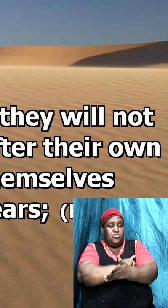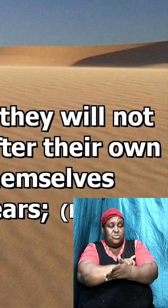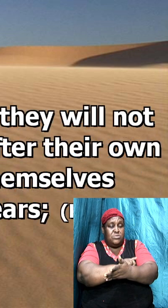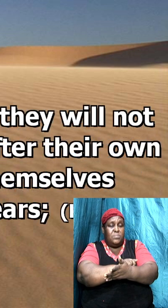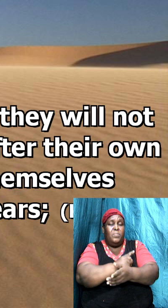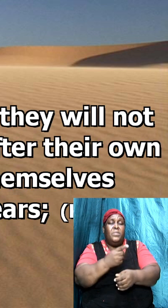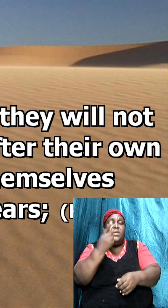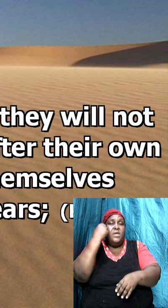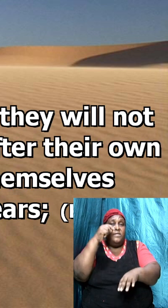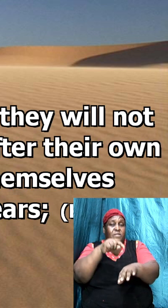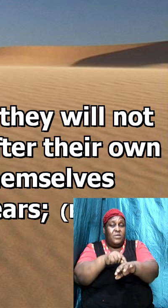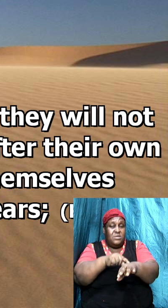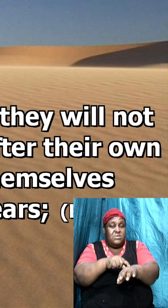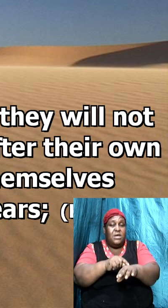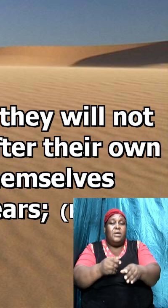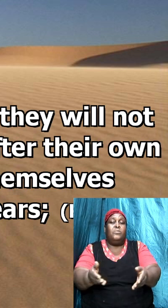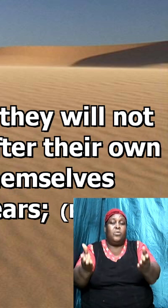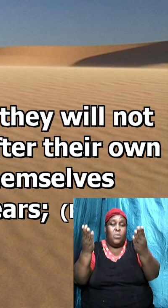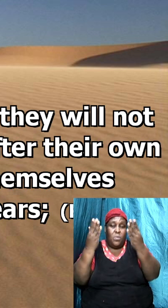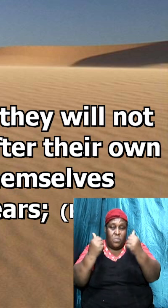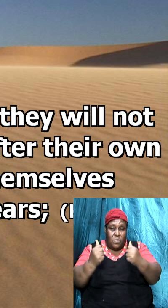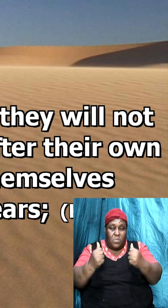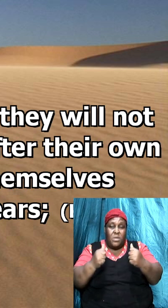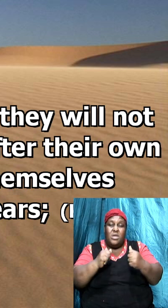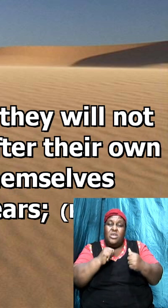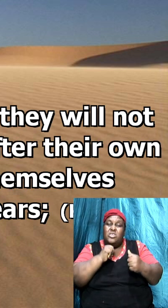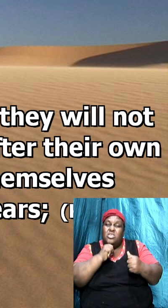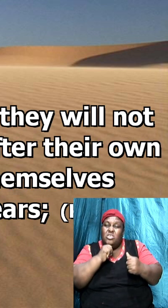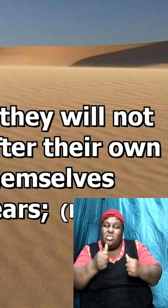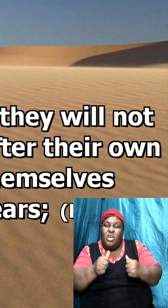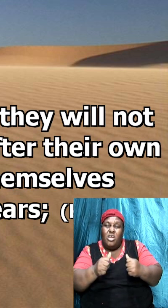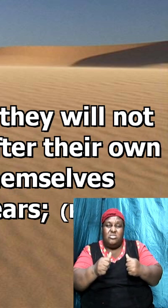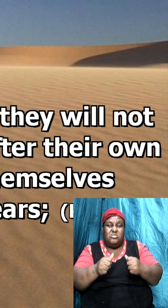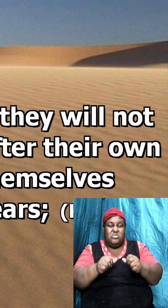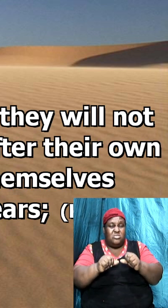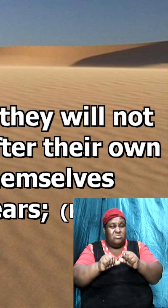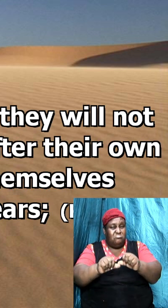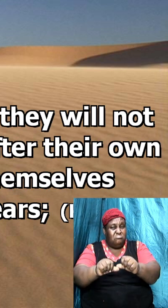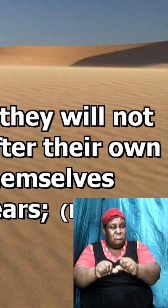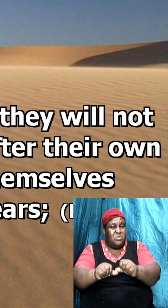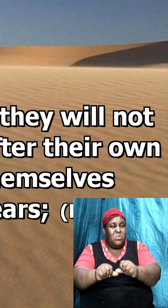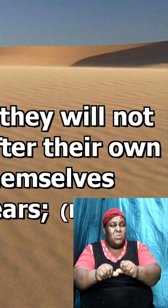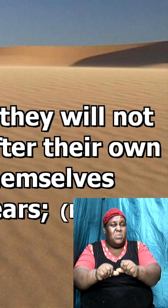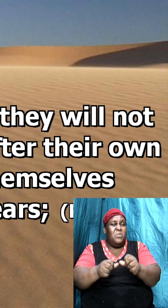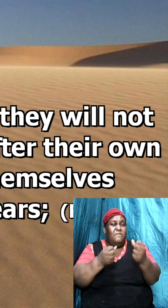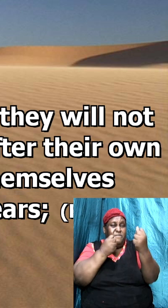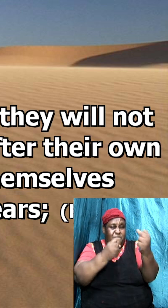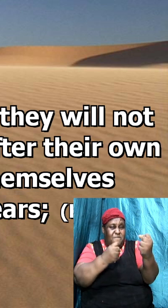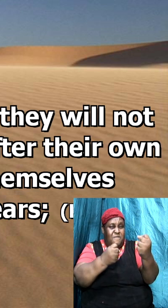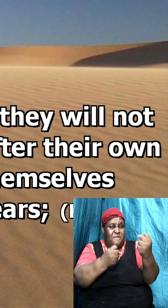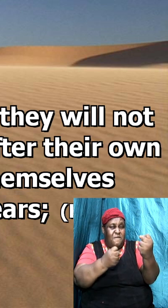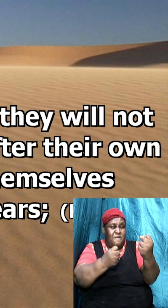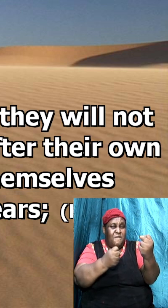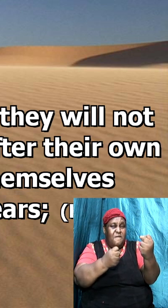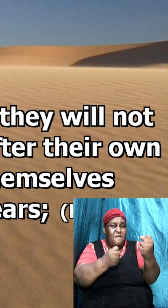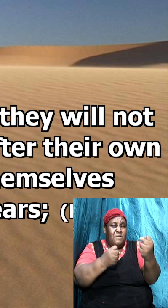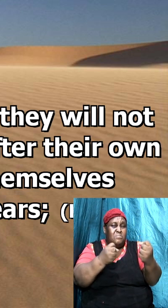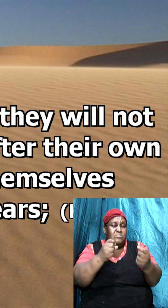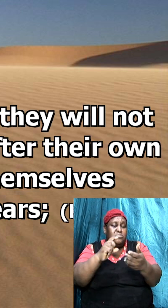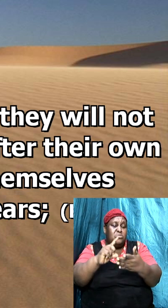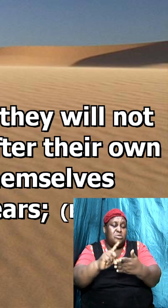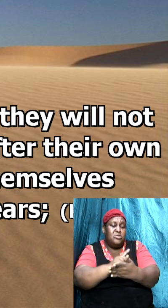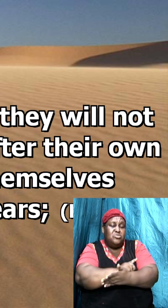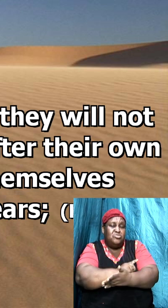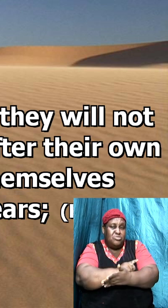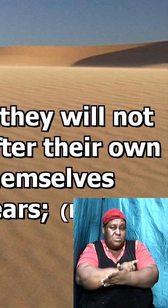For the time will come when they will not endure sound doctrine. You see, that is two times in this